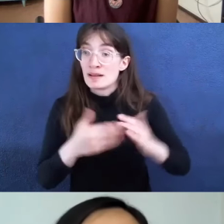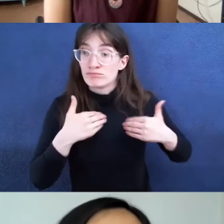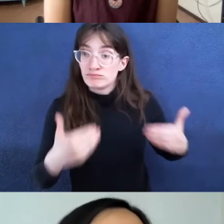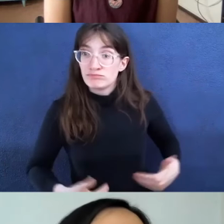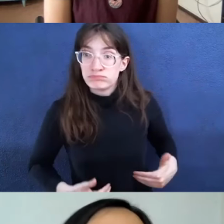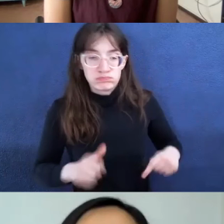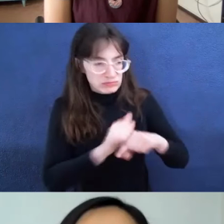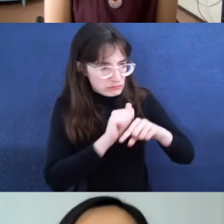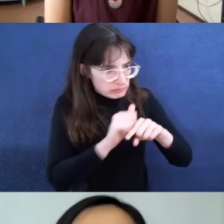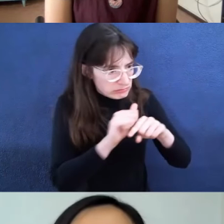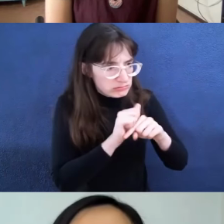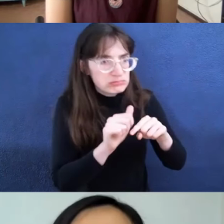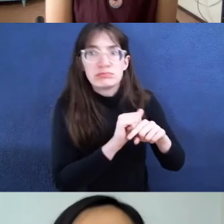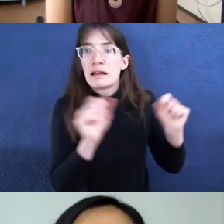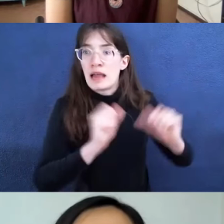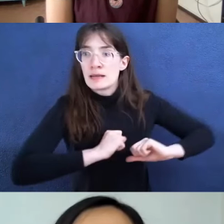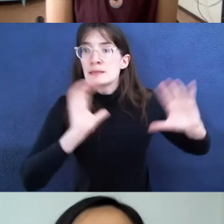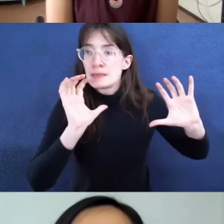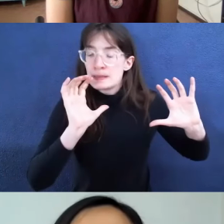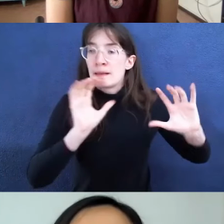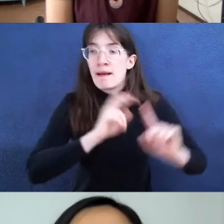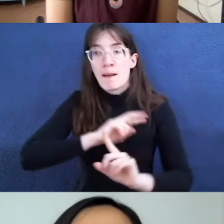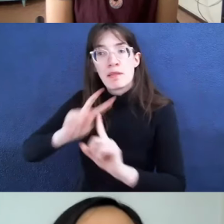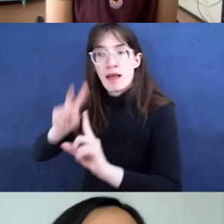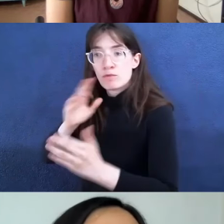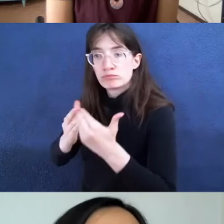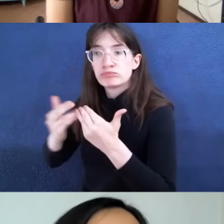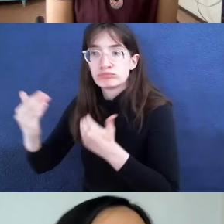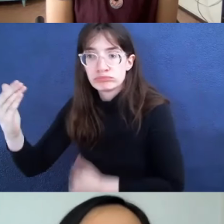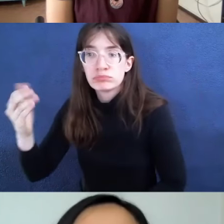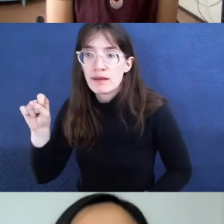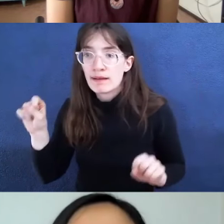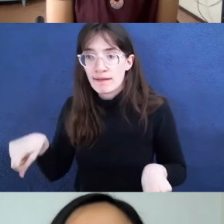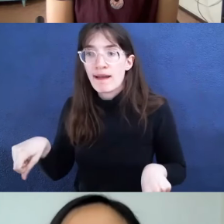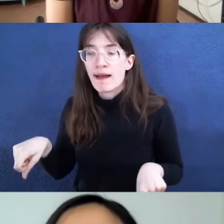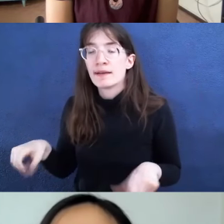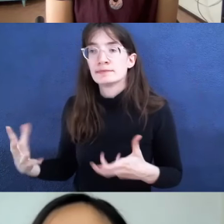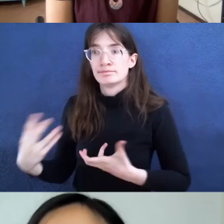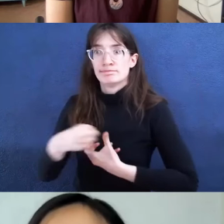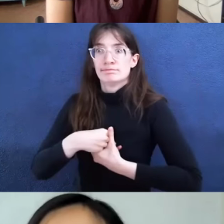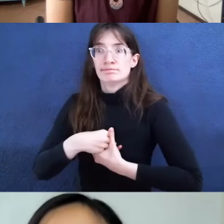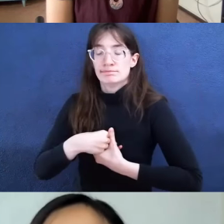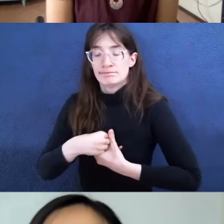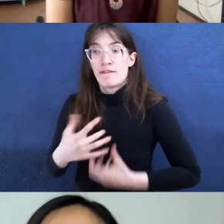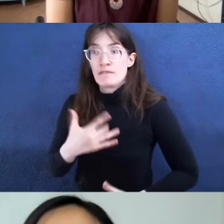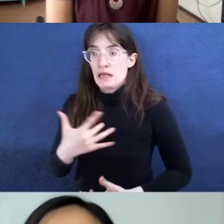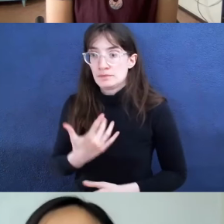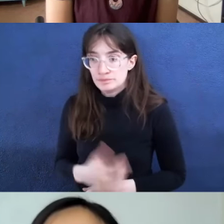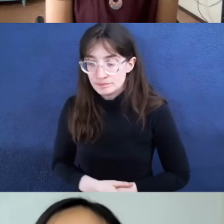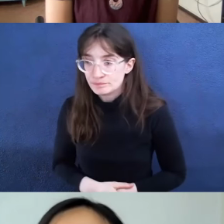that in the future. So I'm wondering, so I had mentioned yoga, maybe that I